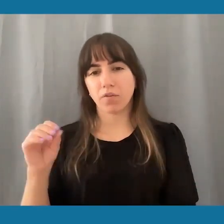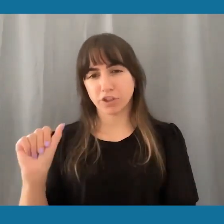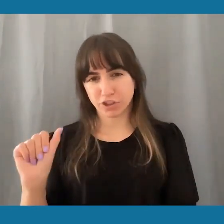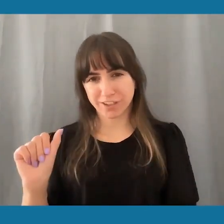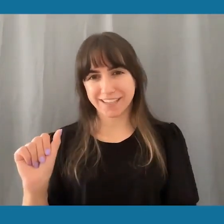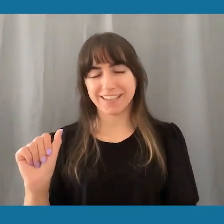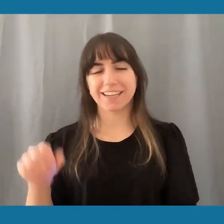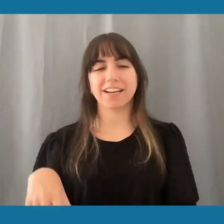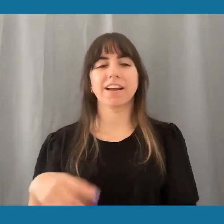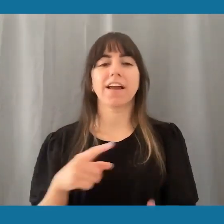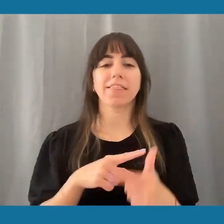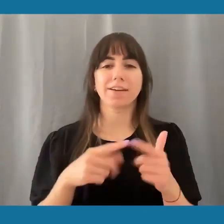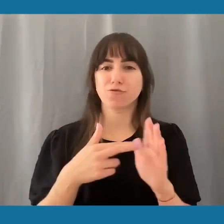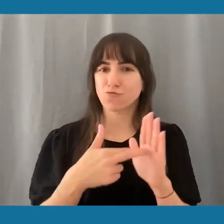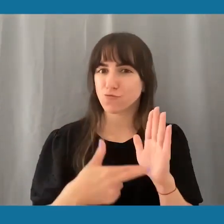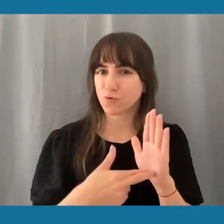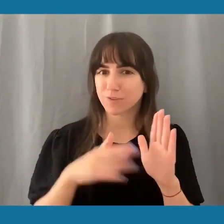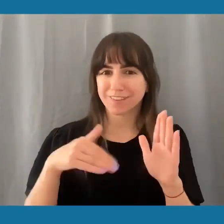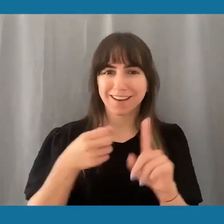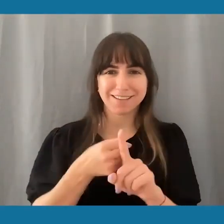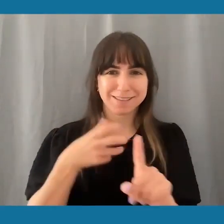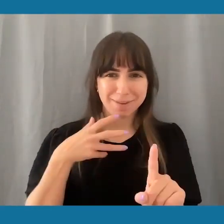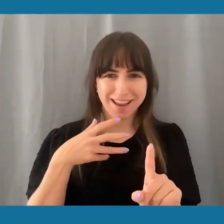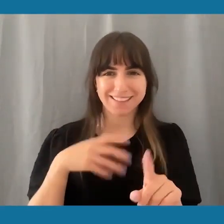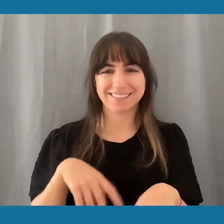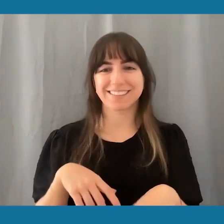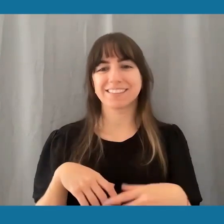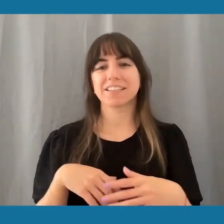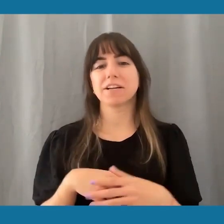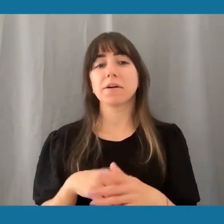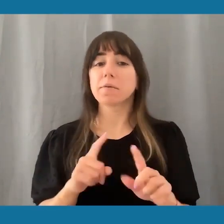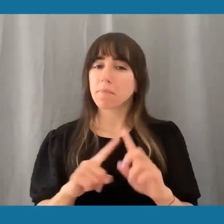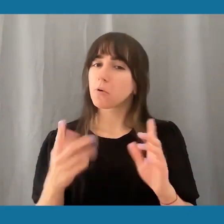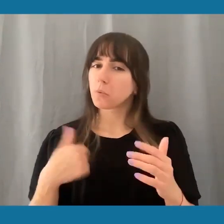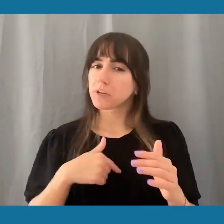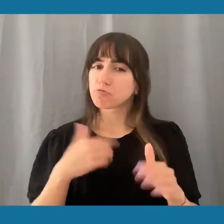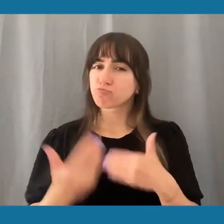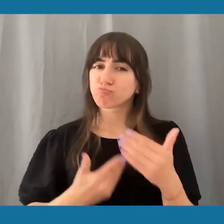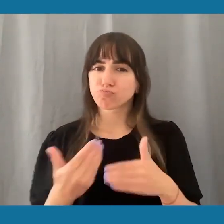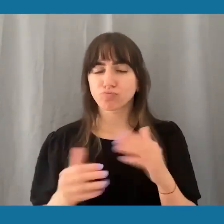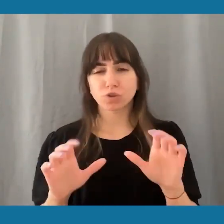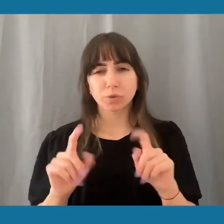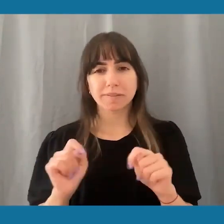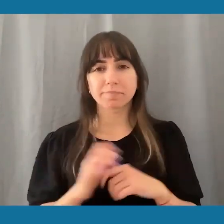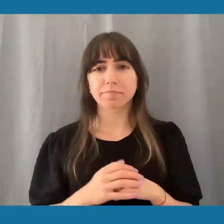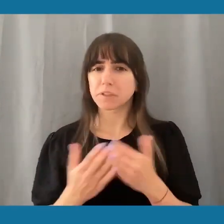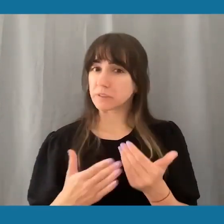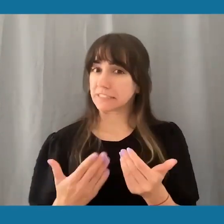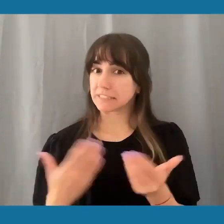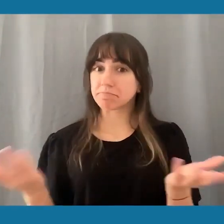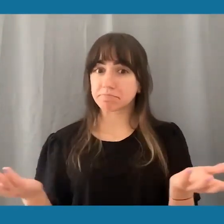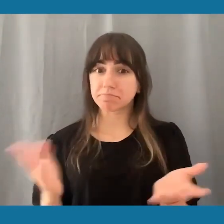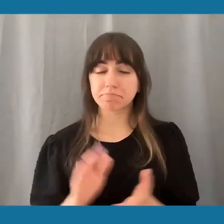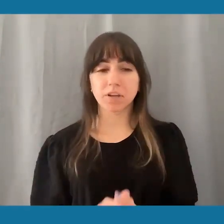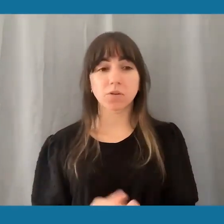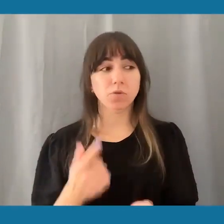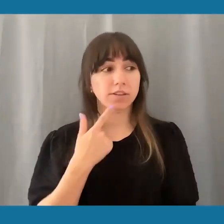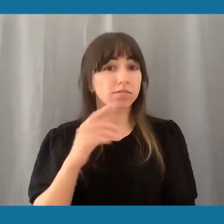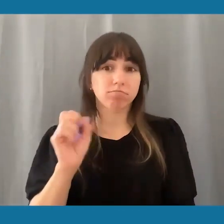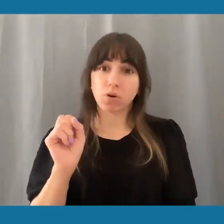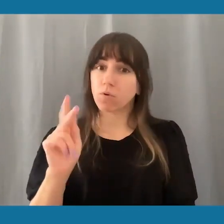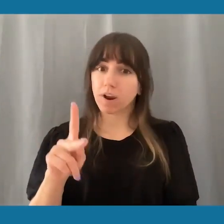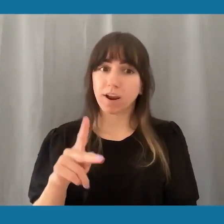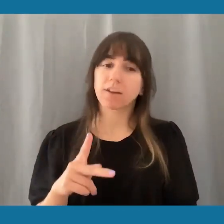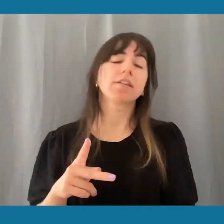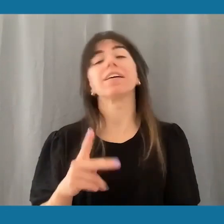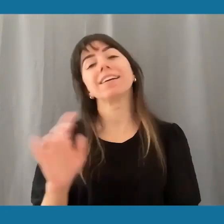And so I'm like, okay, well, it's like insurance. Yeah, it's good to have, but when you need it, is it going to be there? So I tested the